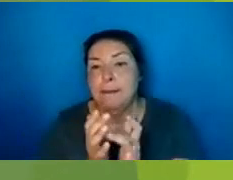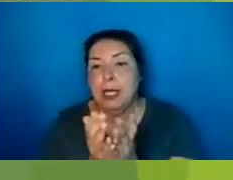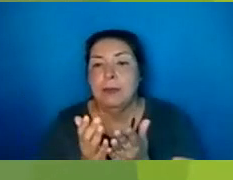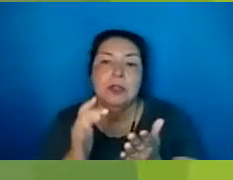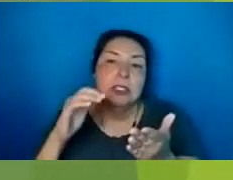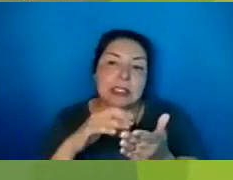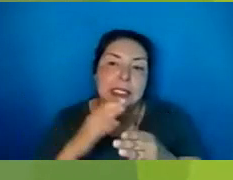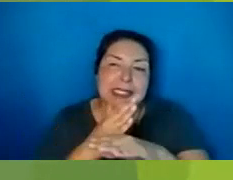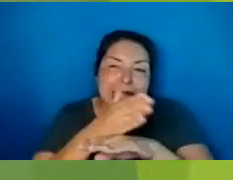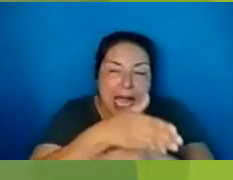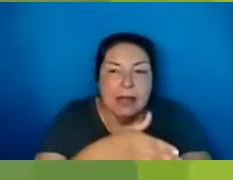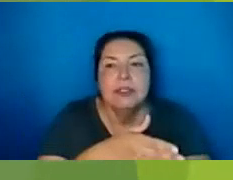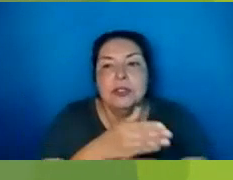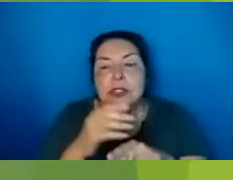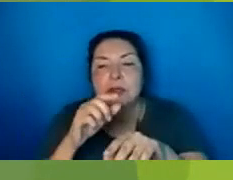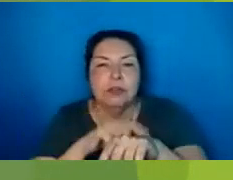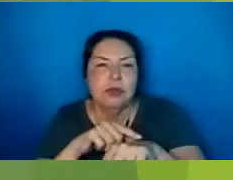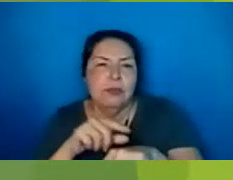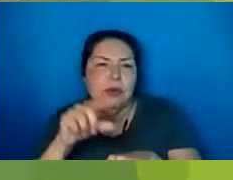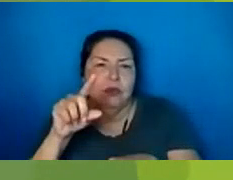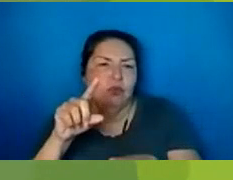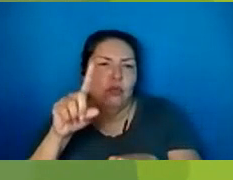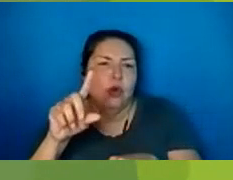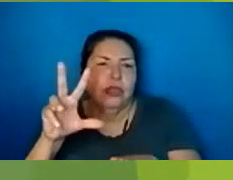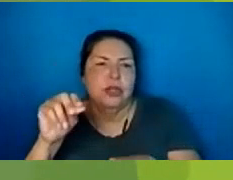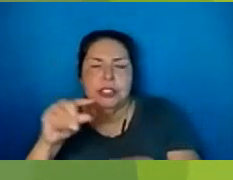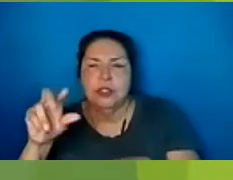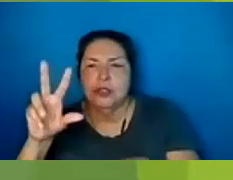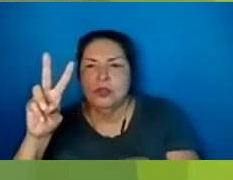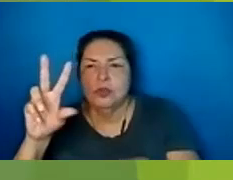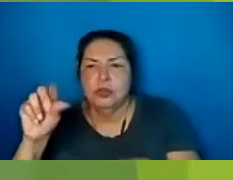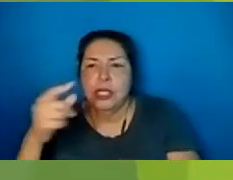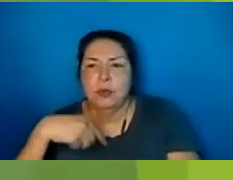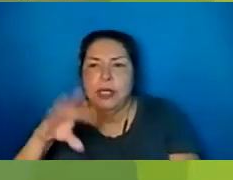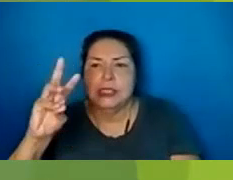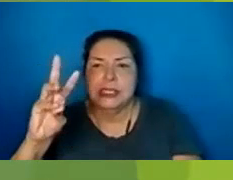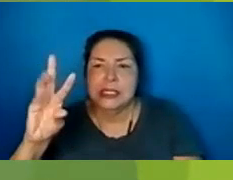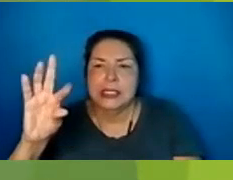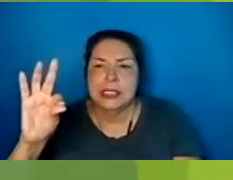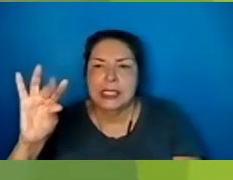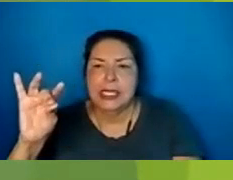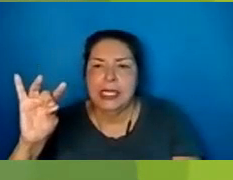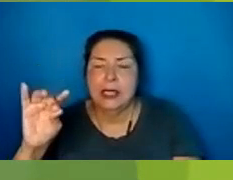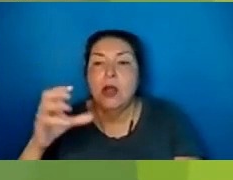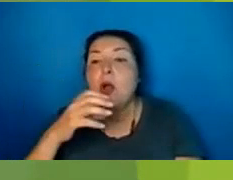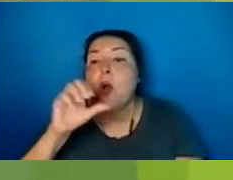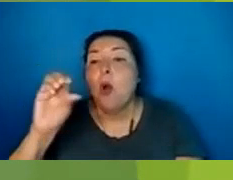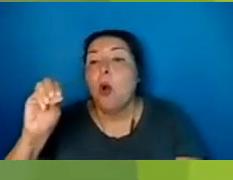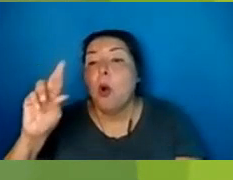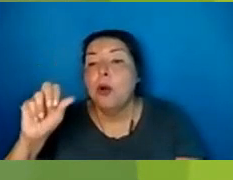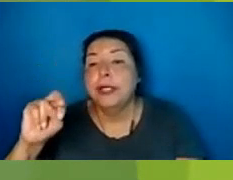at 1:30 to 2:30, and we're located at 6698 Orange Avenue in North Long